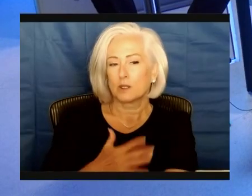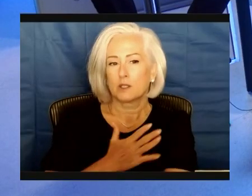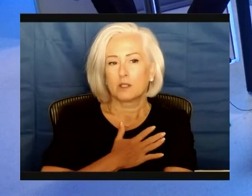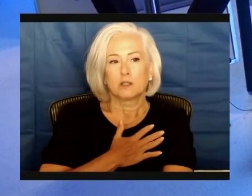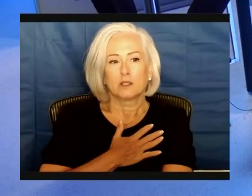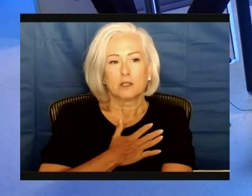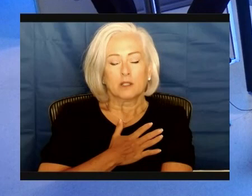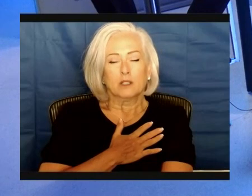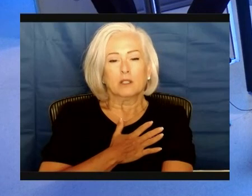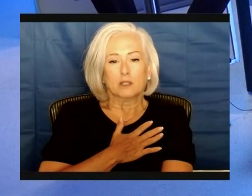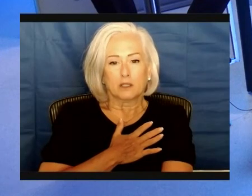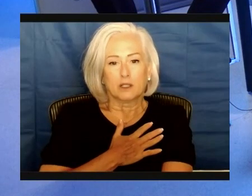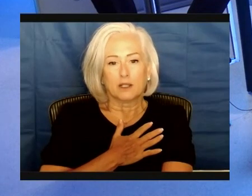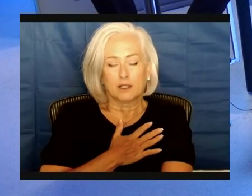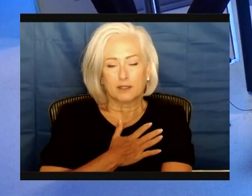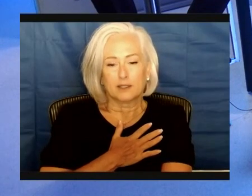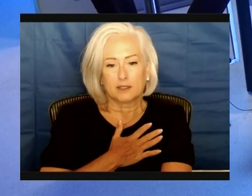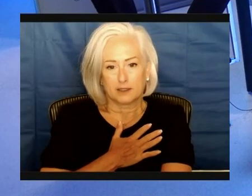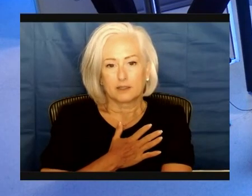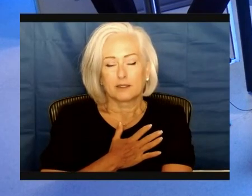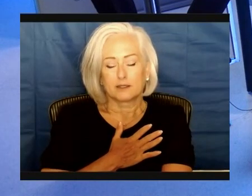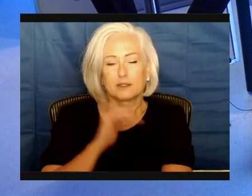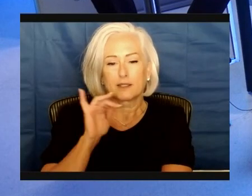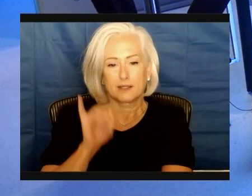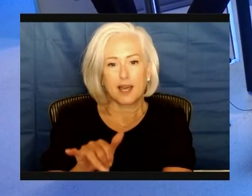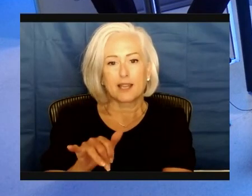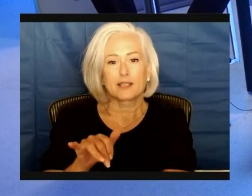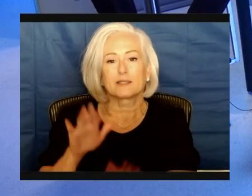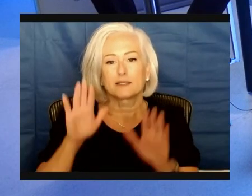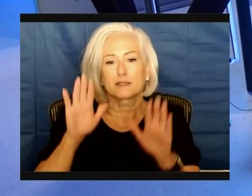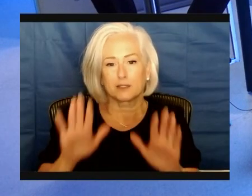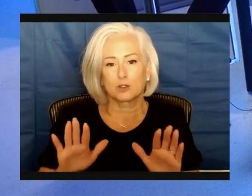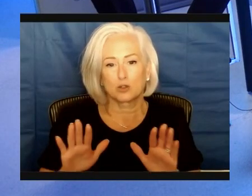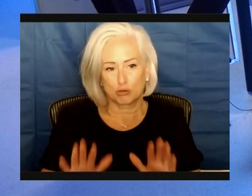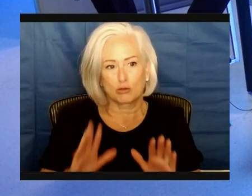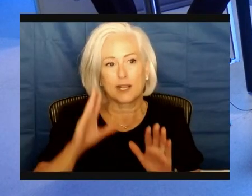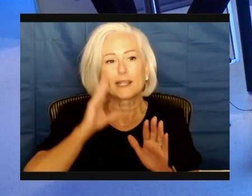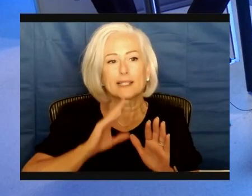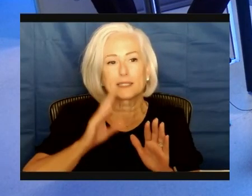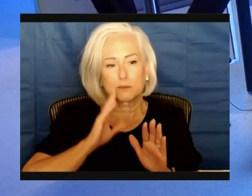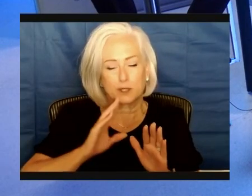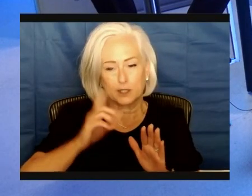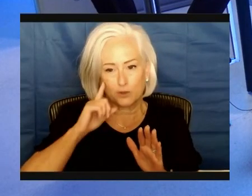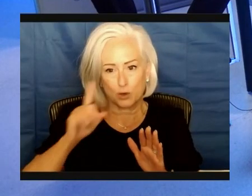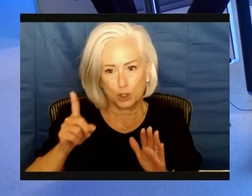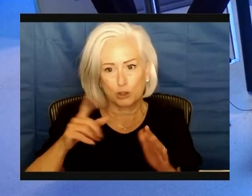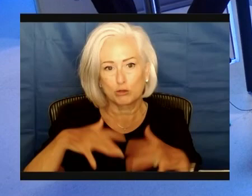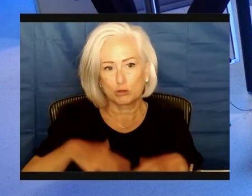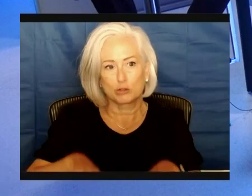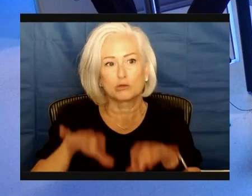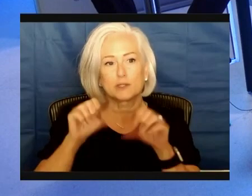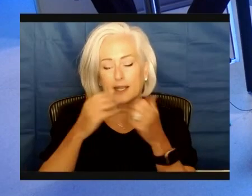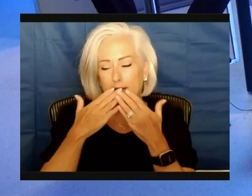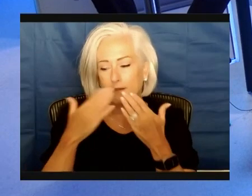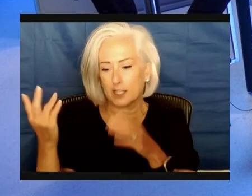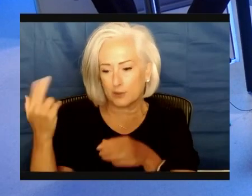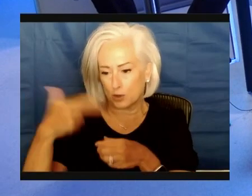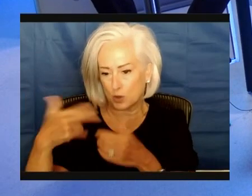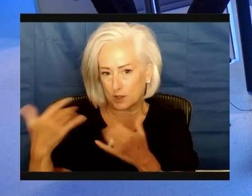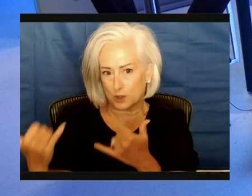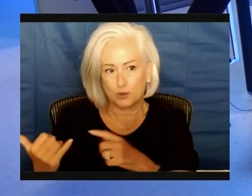a great venture for you to continue to take on, and thanks for being here and thanks for being on our program. Dr.